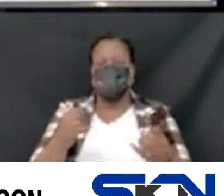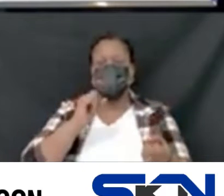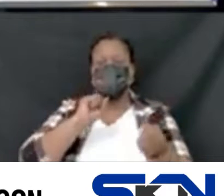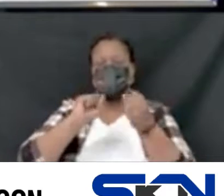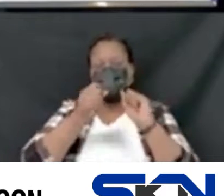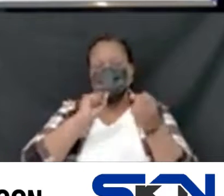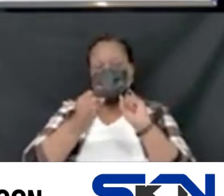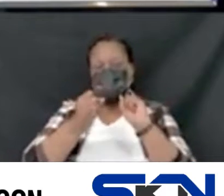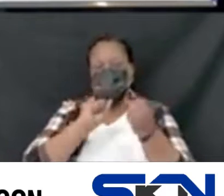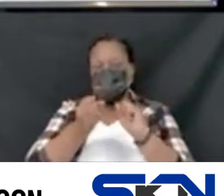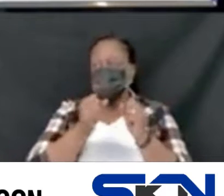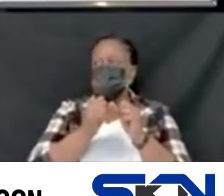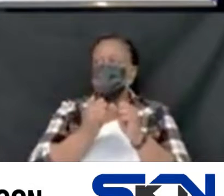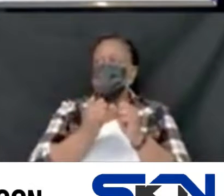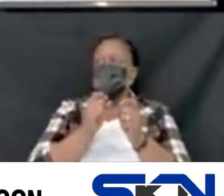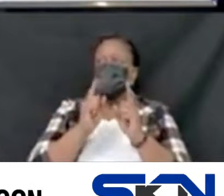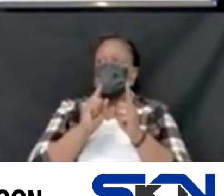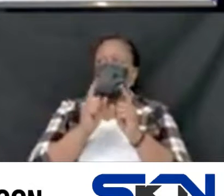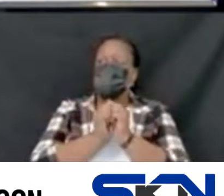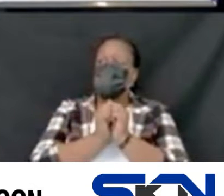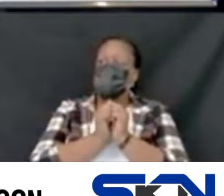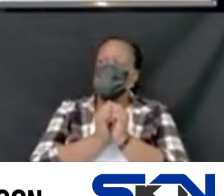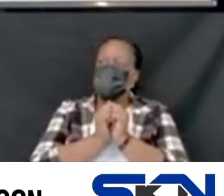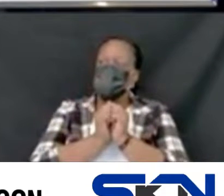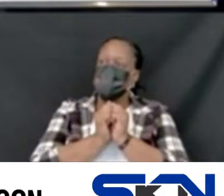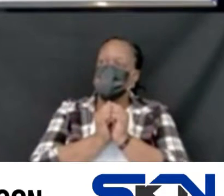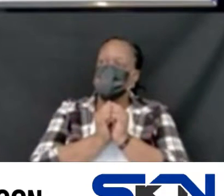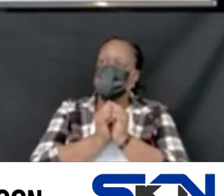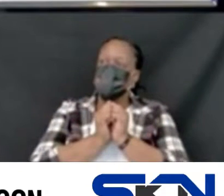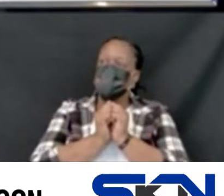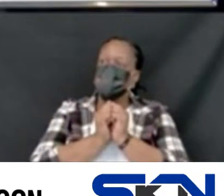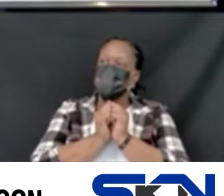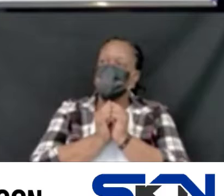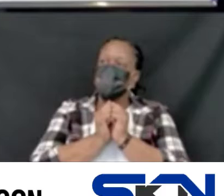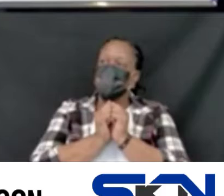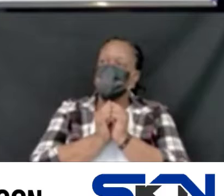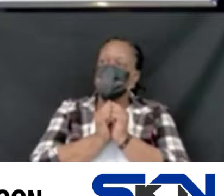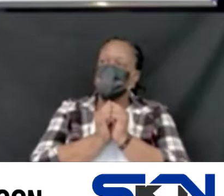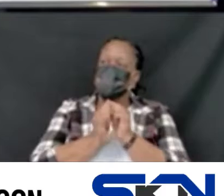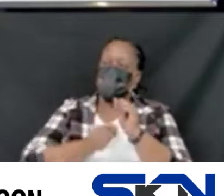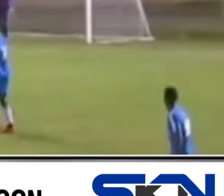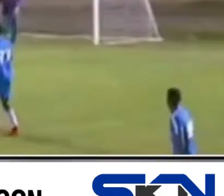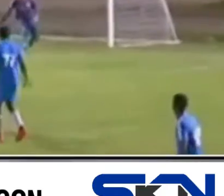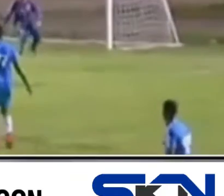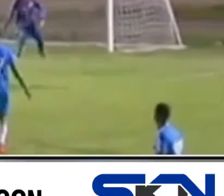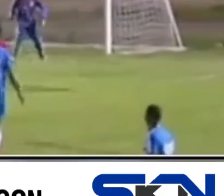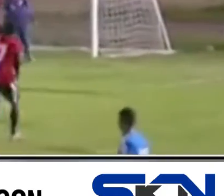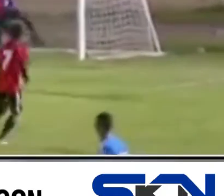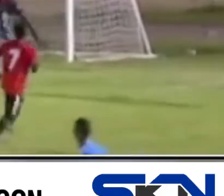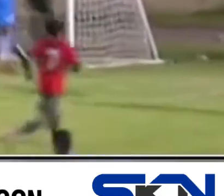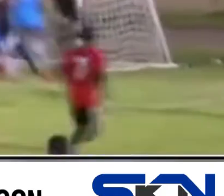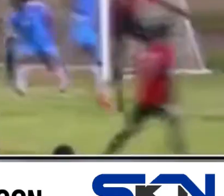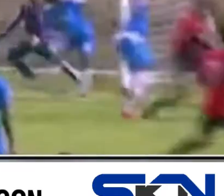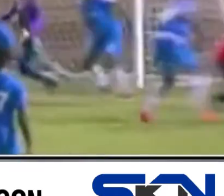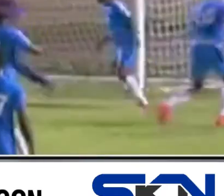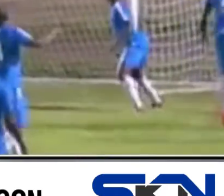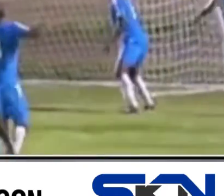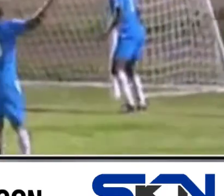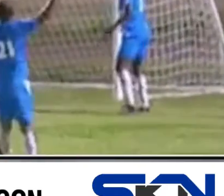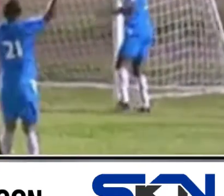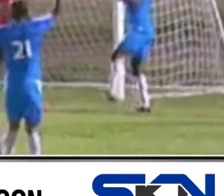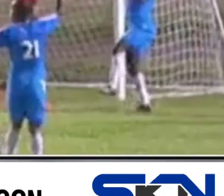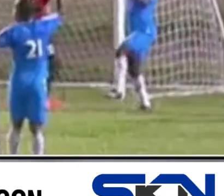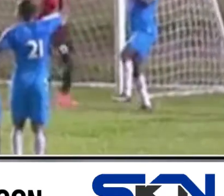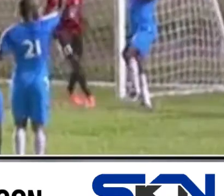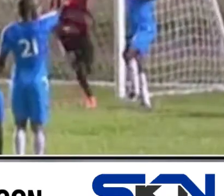NEOC press briefing, said that they would have met with the St. Kitts and Nevis Football Association to discuss the vaccination developments among the players and